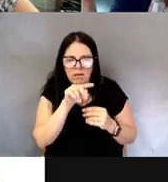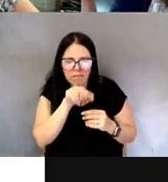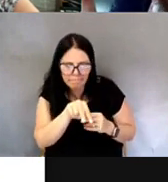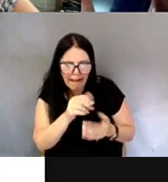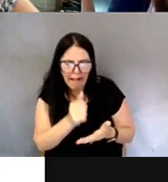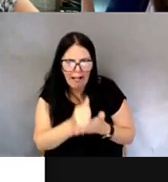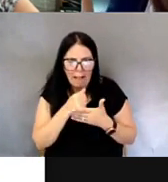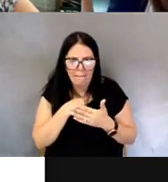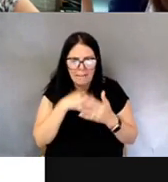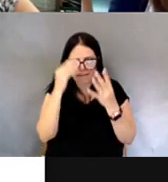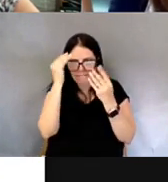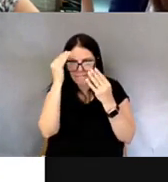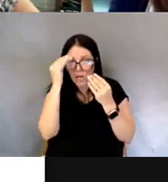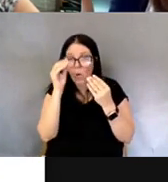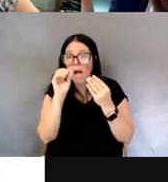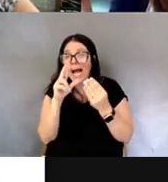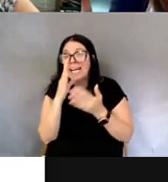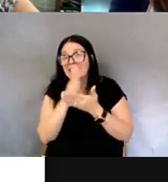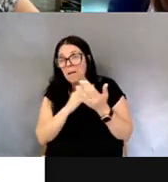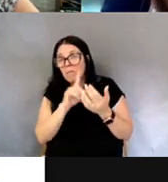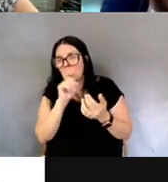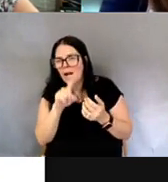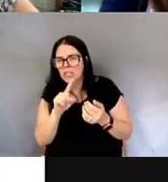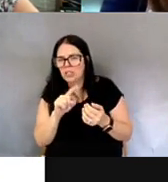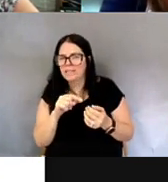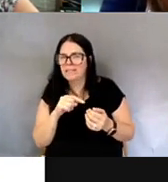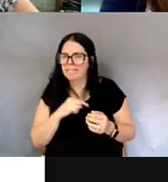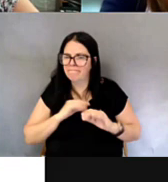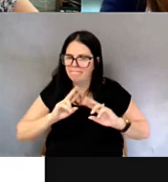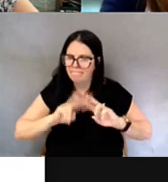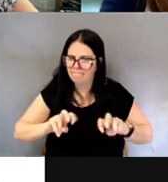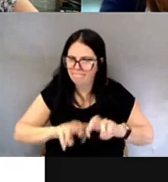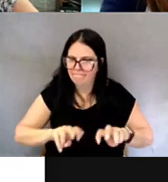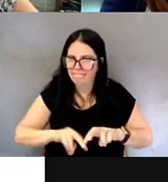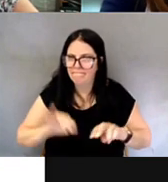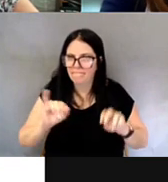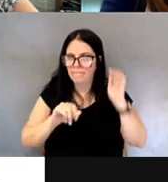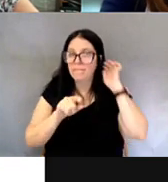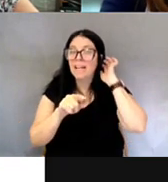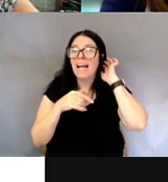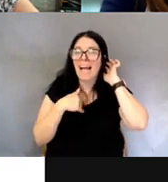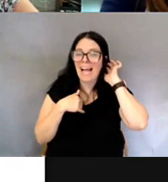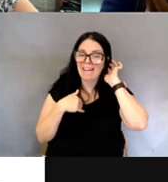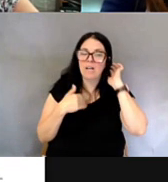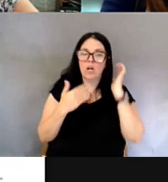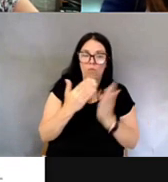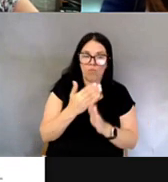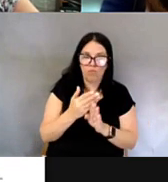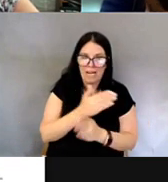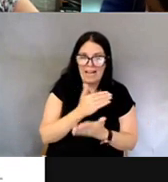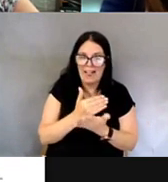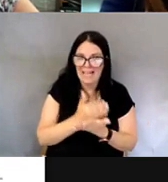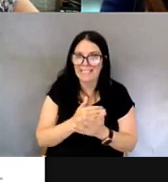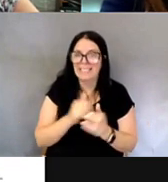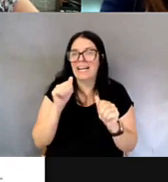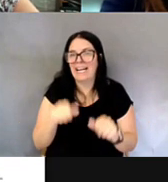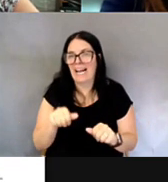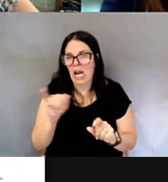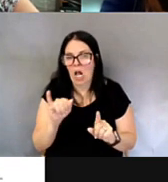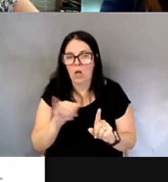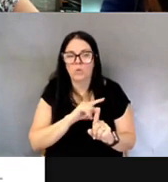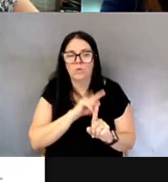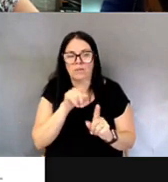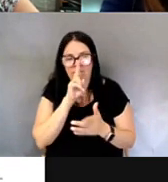both for practitioners. There's a pre-lesson, start thinking about, and then you can do a deep dive with